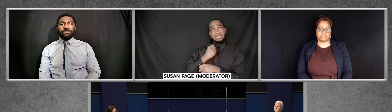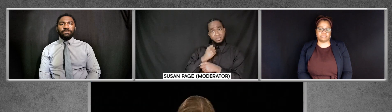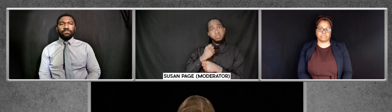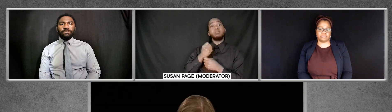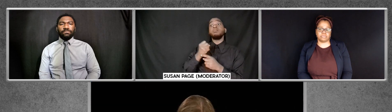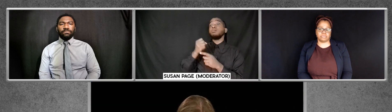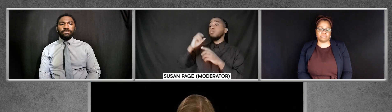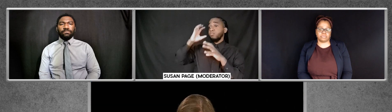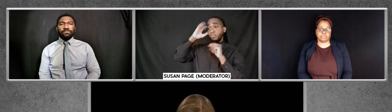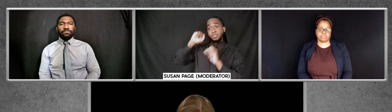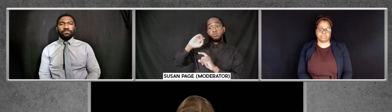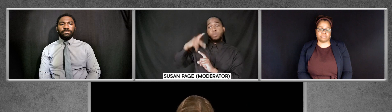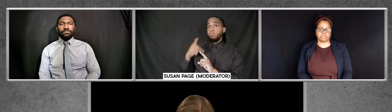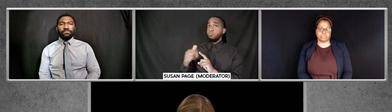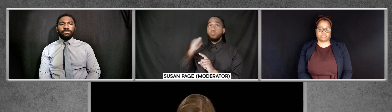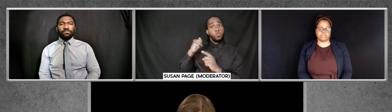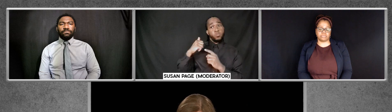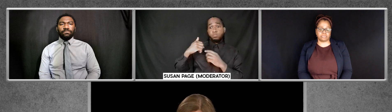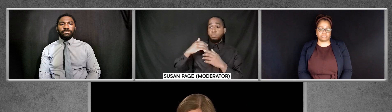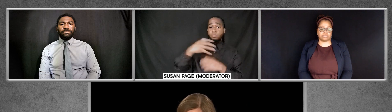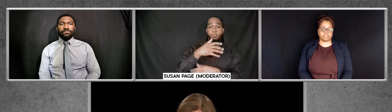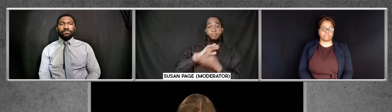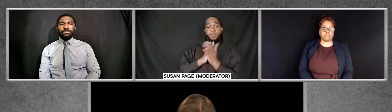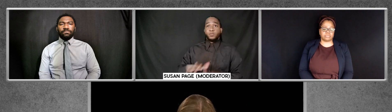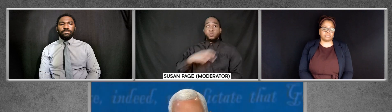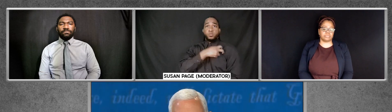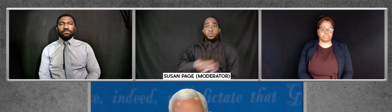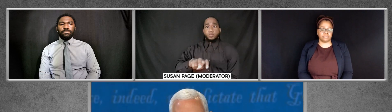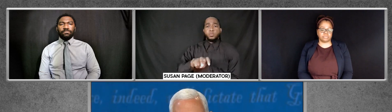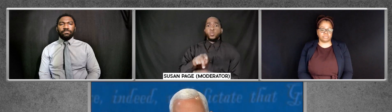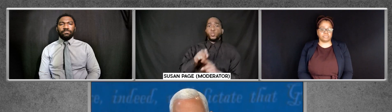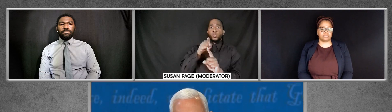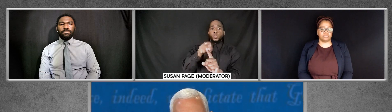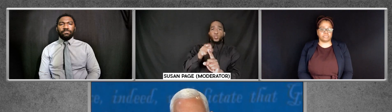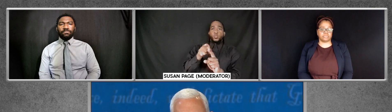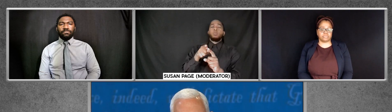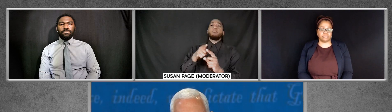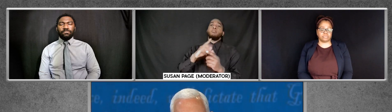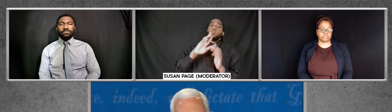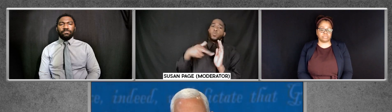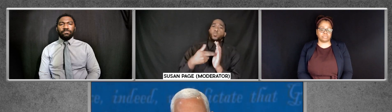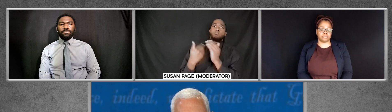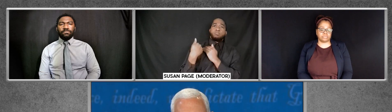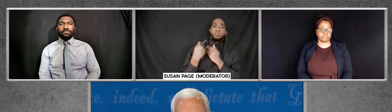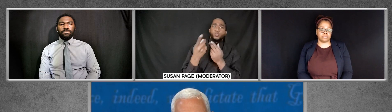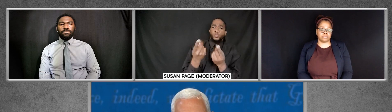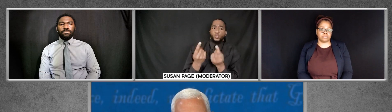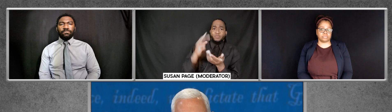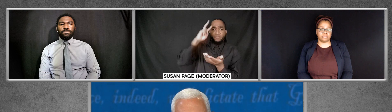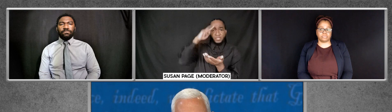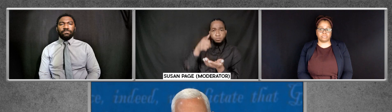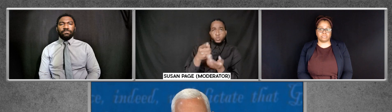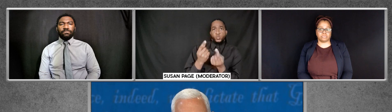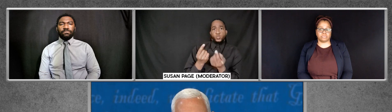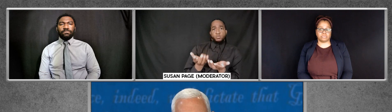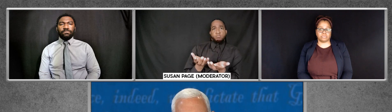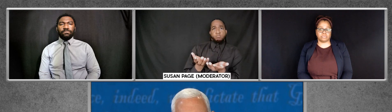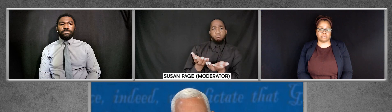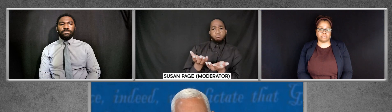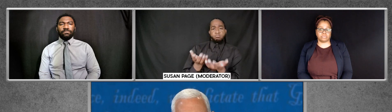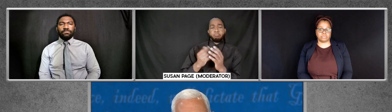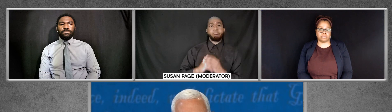power, what would be your role and responsibility as Vice President? What would you personally do? You have